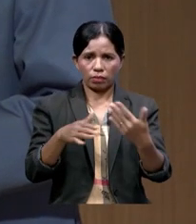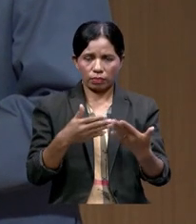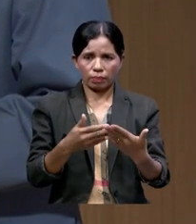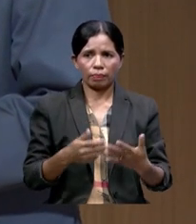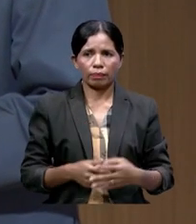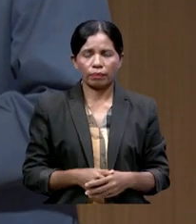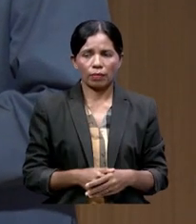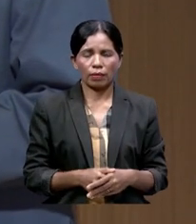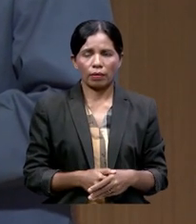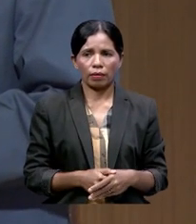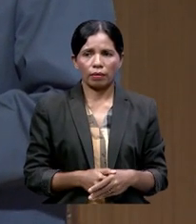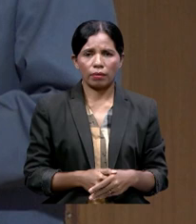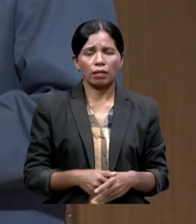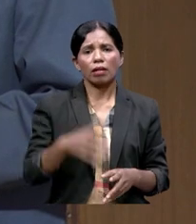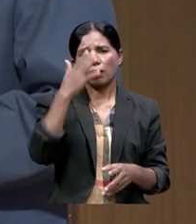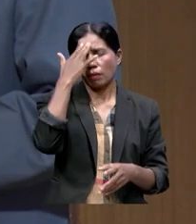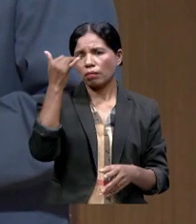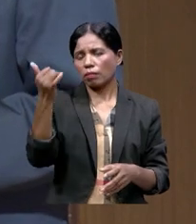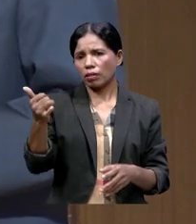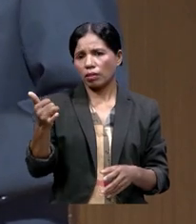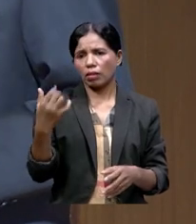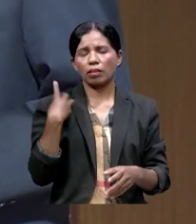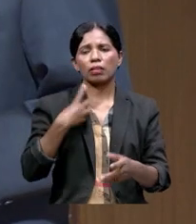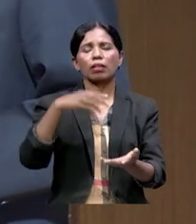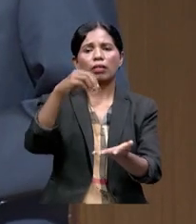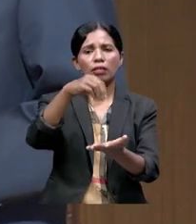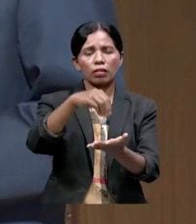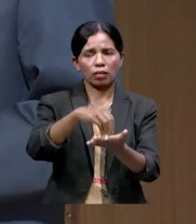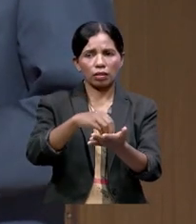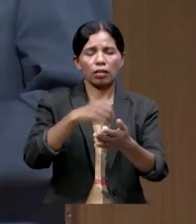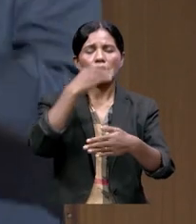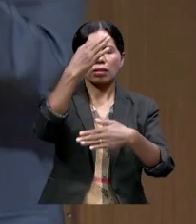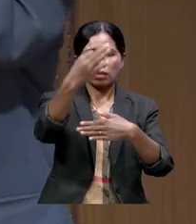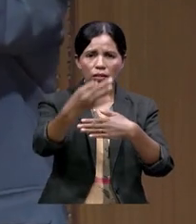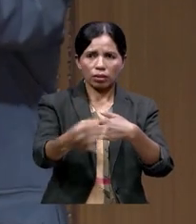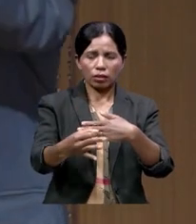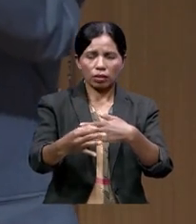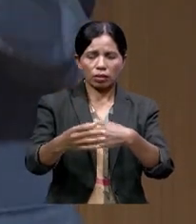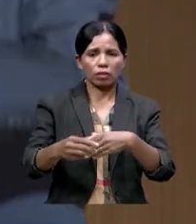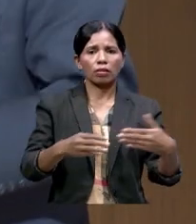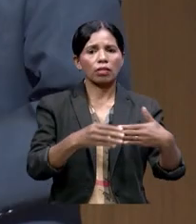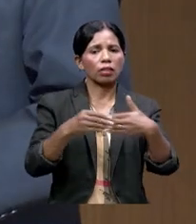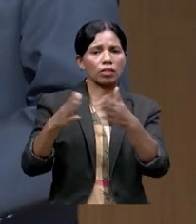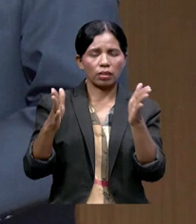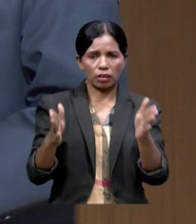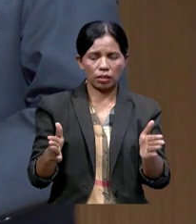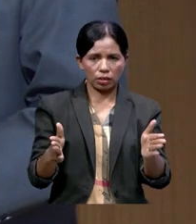which is why we are investing in the next generation of leaders.